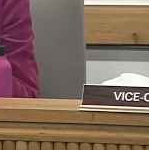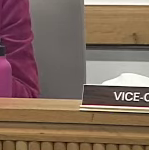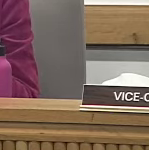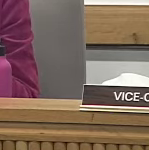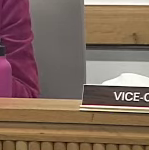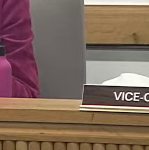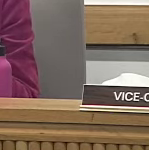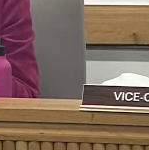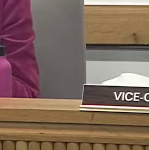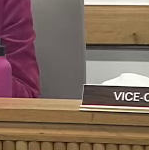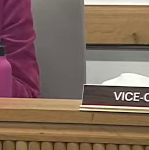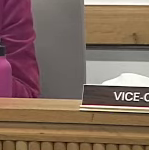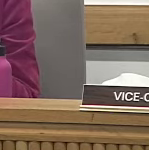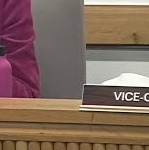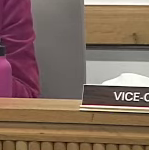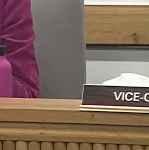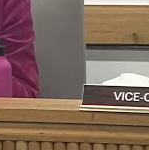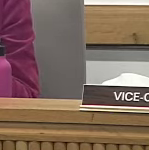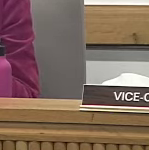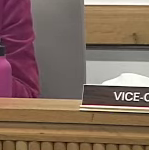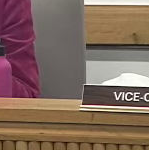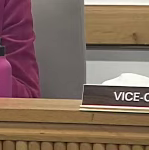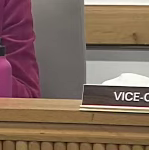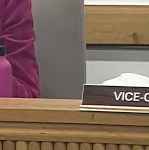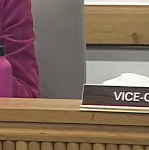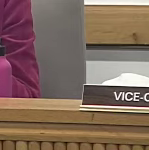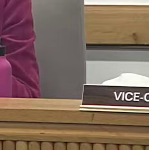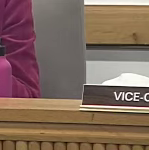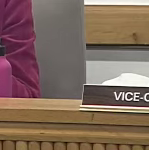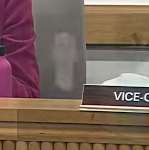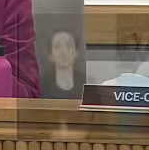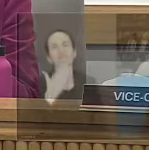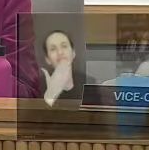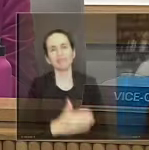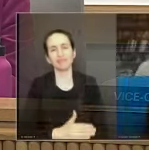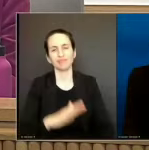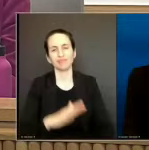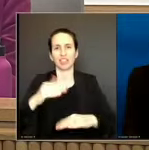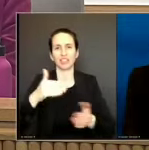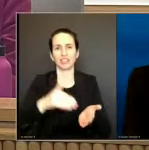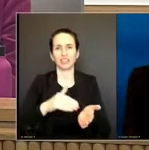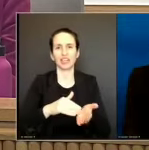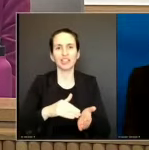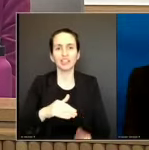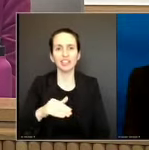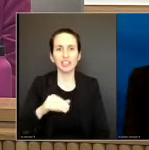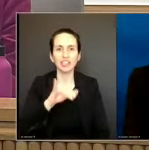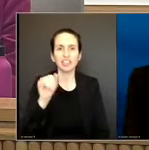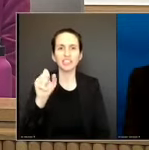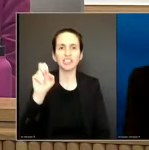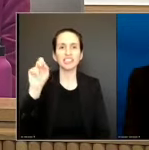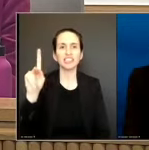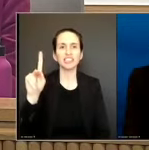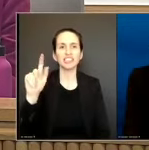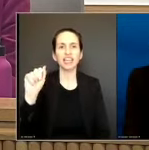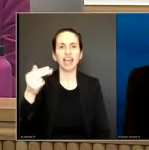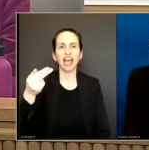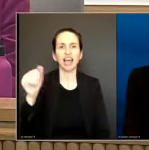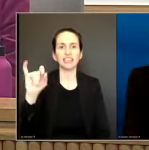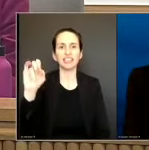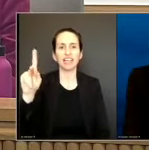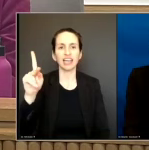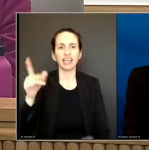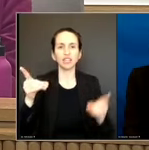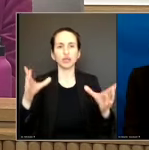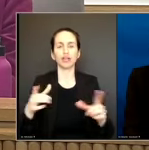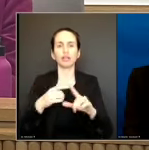much. I am in strong support. Thank you. Thank you. I'd like to now call Dr. Jacek Hasiak, our director from Dynamic Changes, who I